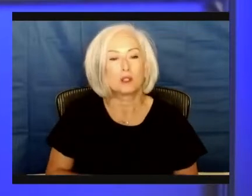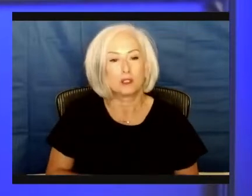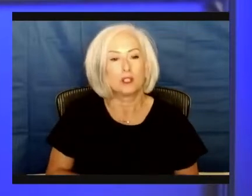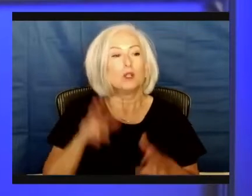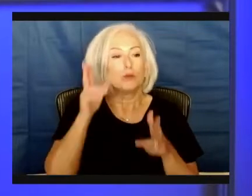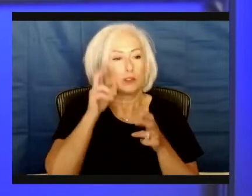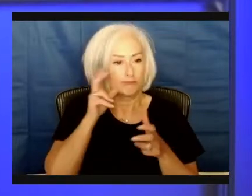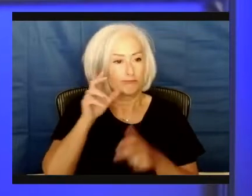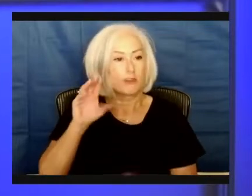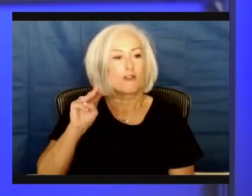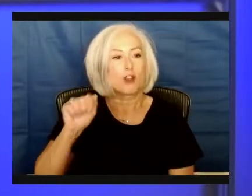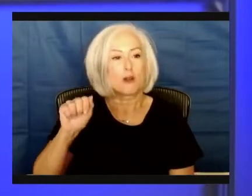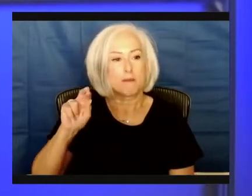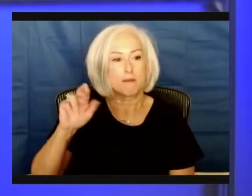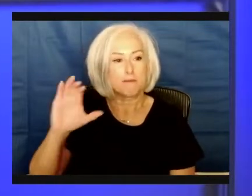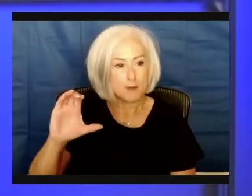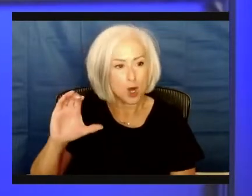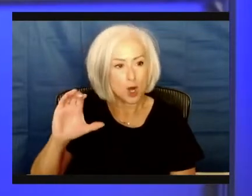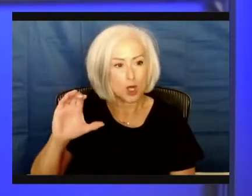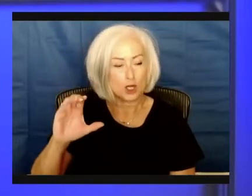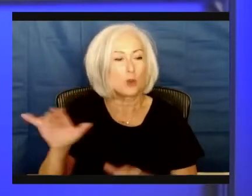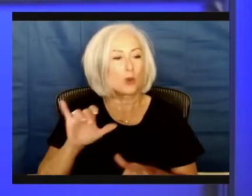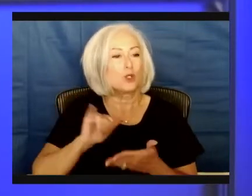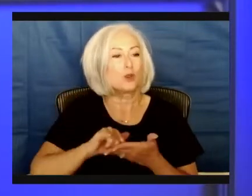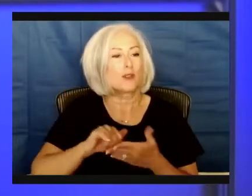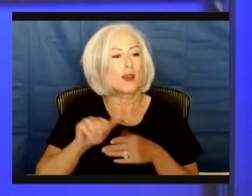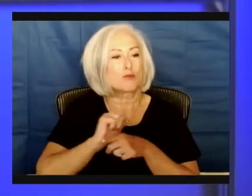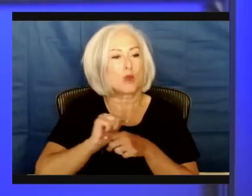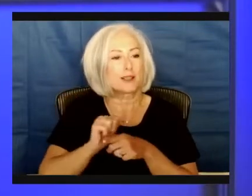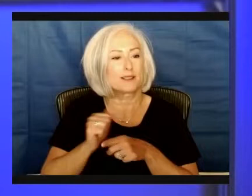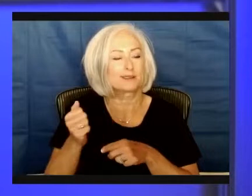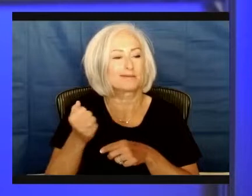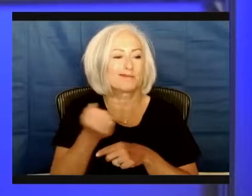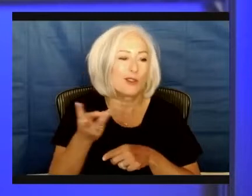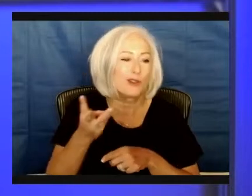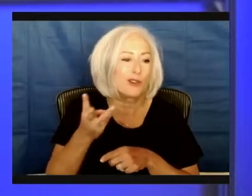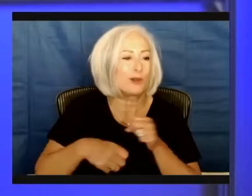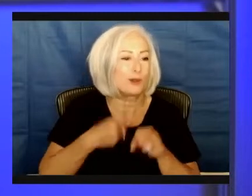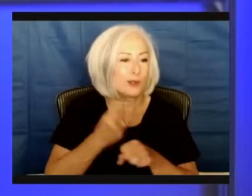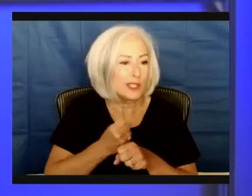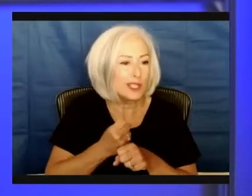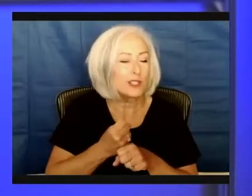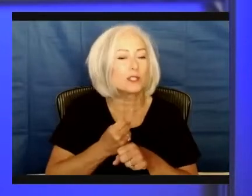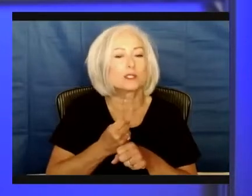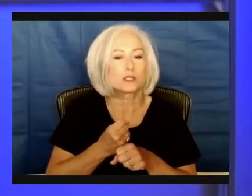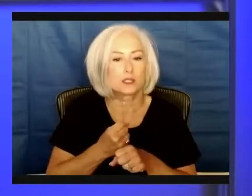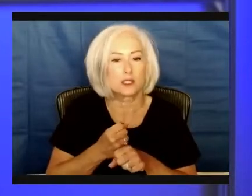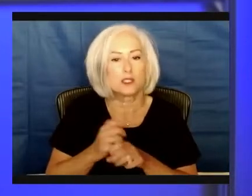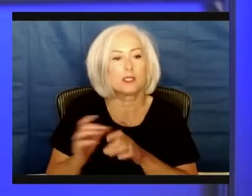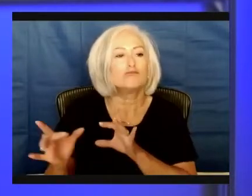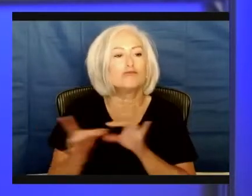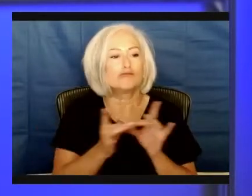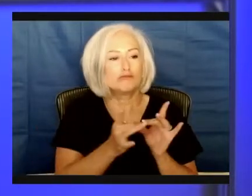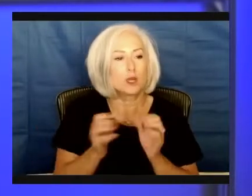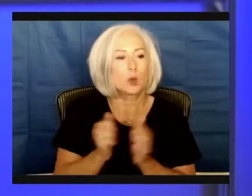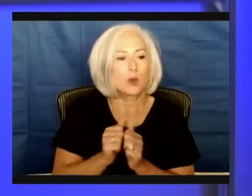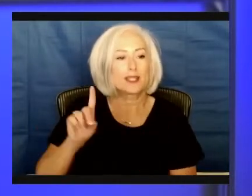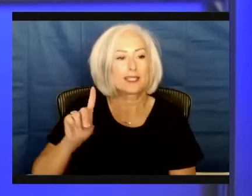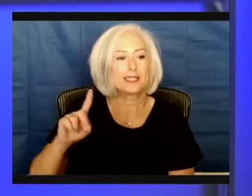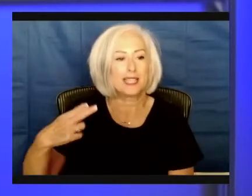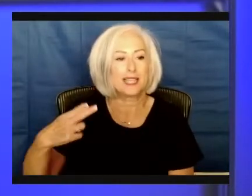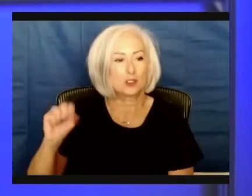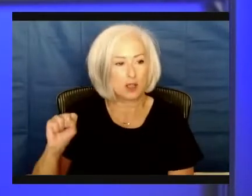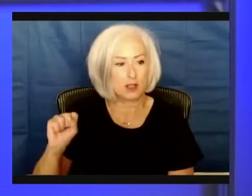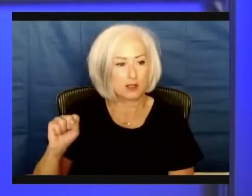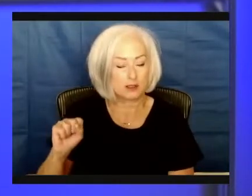do the drills every few years, again with DHS, and I think we are as prepared as anybody can be